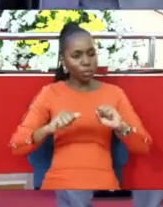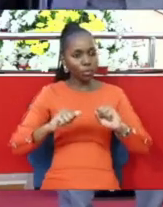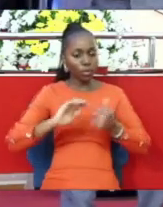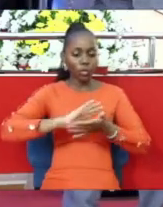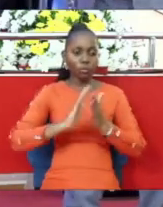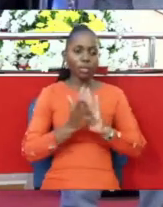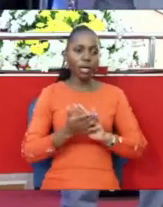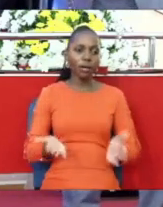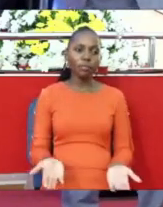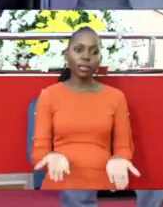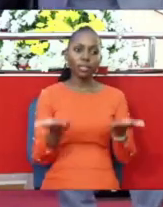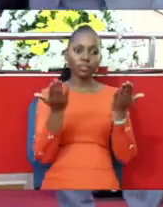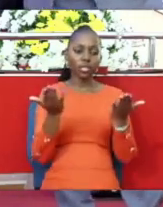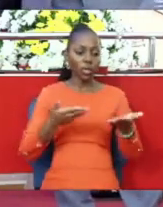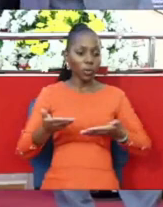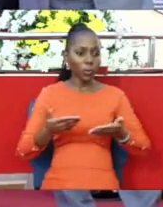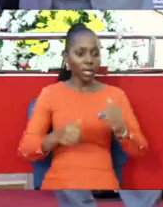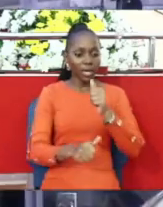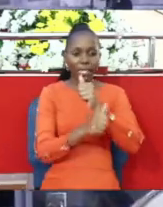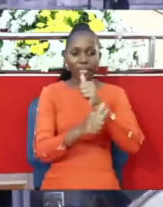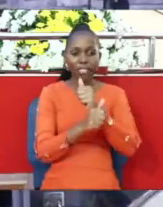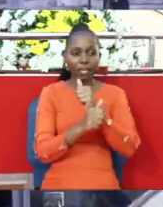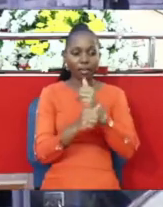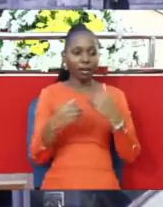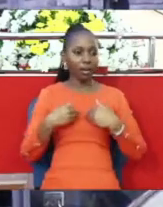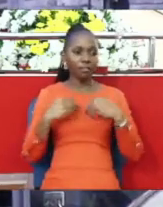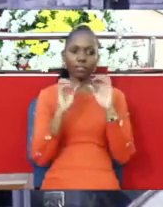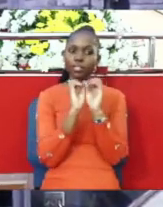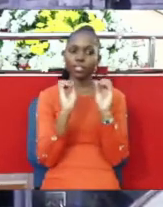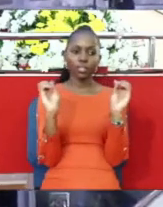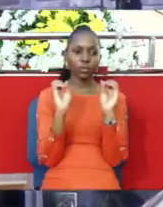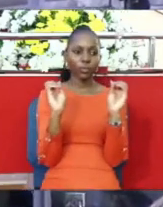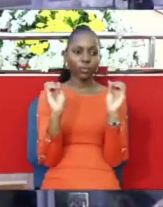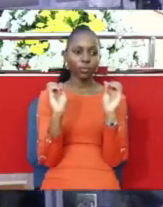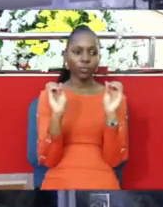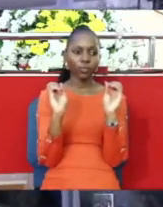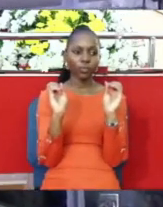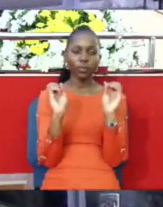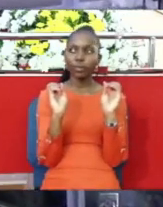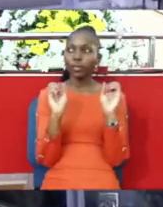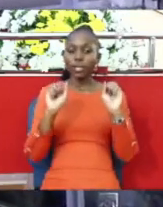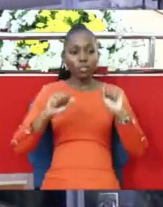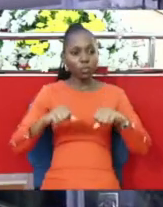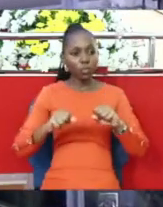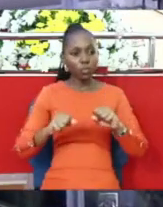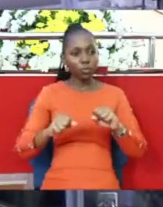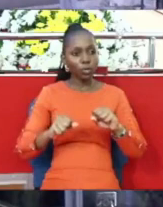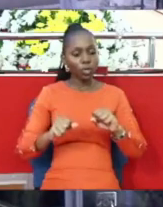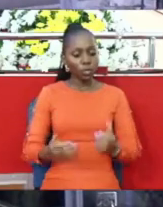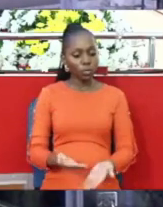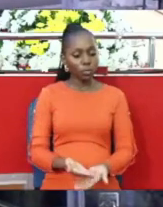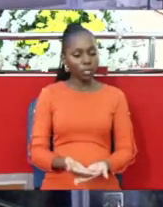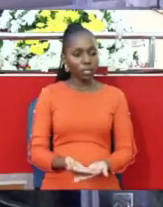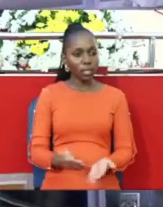inuliwa. Where there is no danger. Mahali hakuna hatari. And I can be lifted. Na naweza inuliwa. In my mind. Katika mawazo yangu. So I